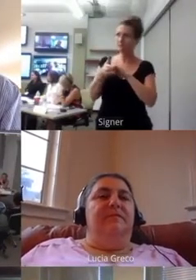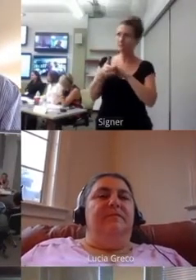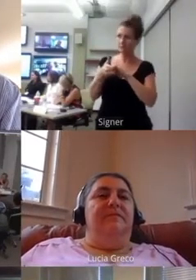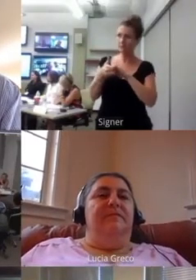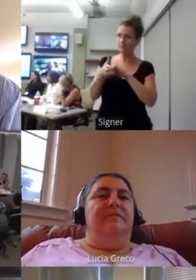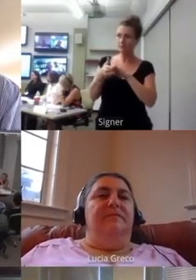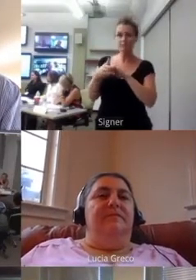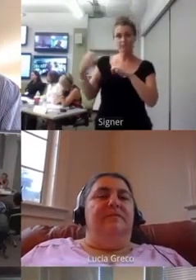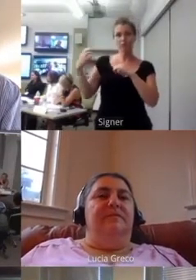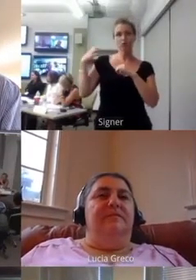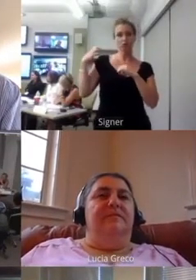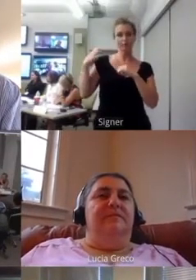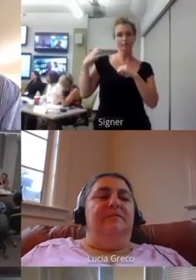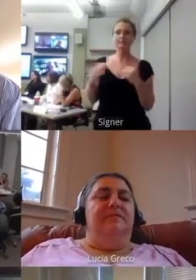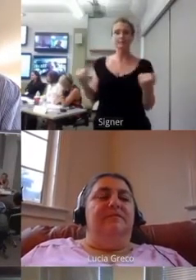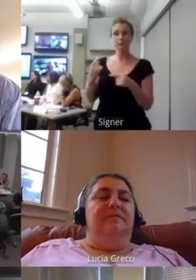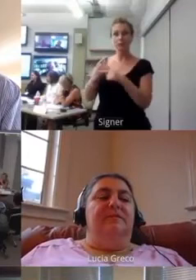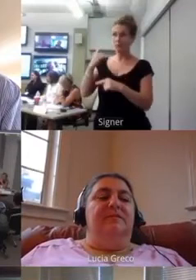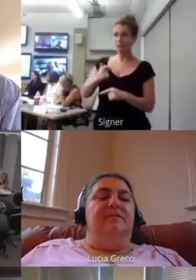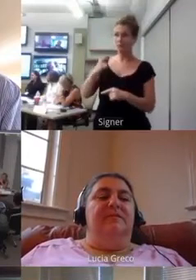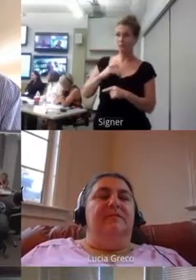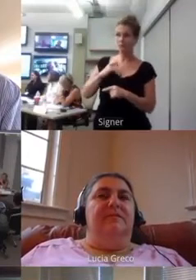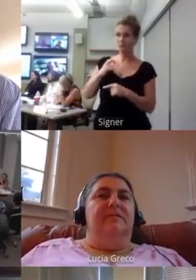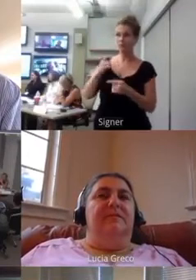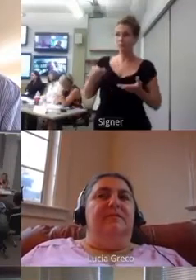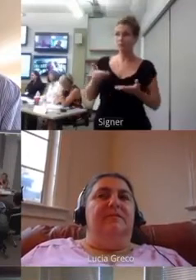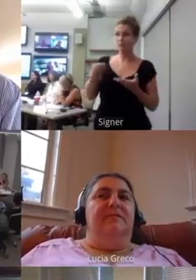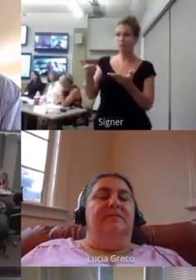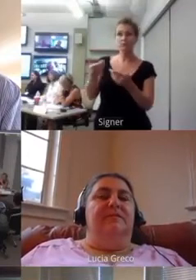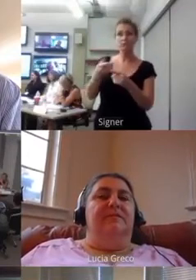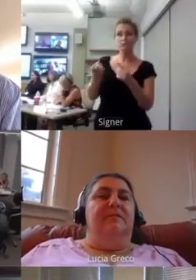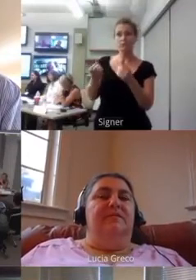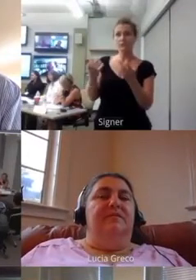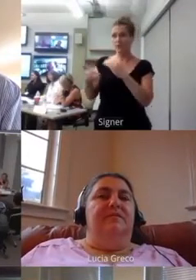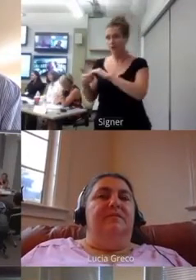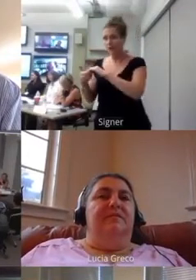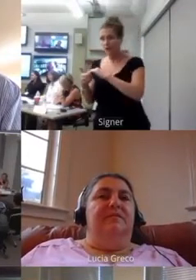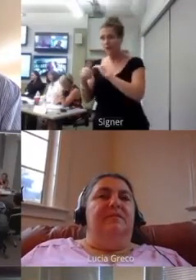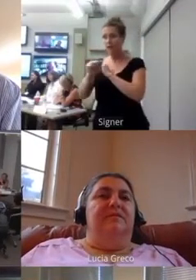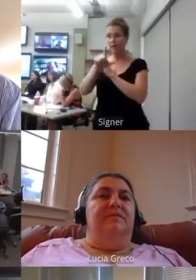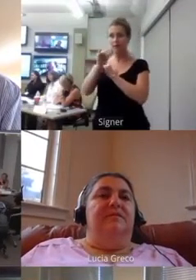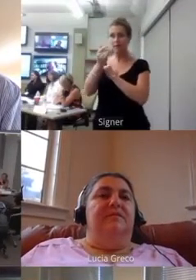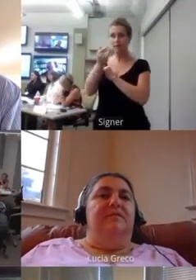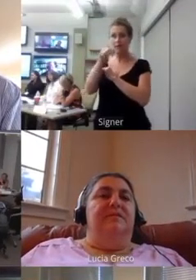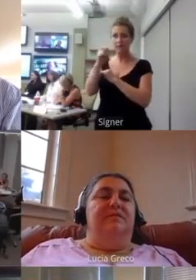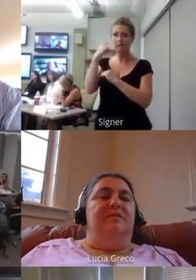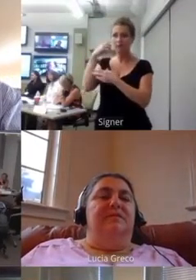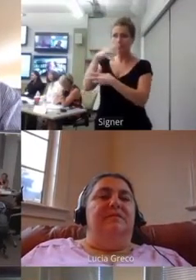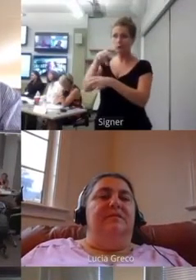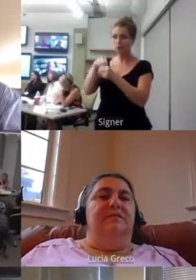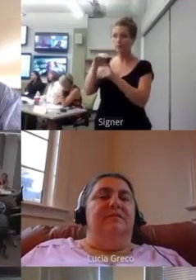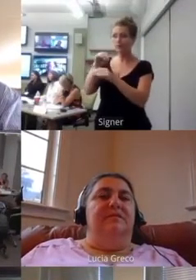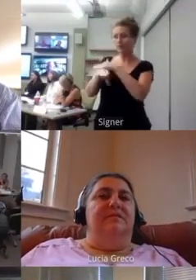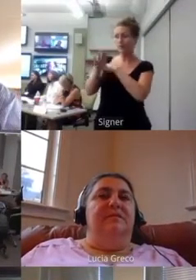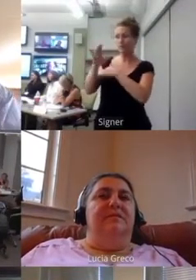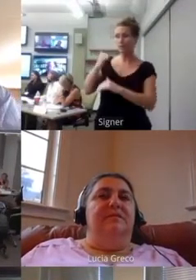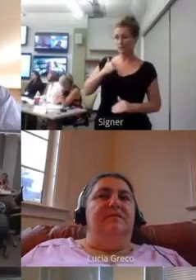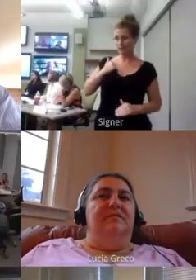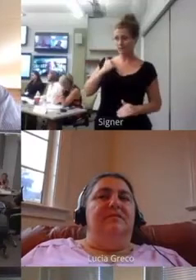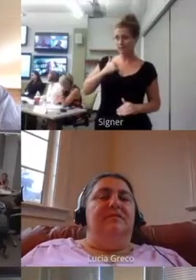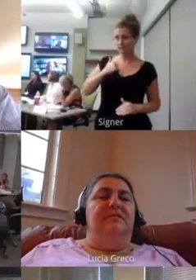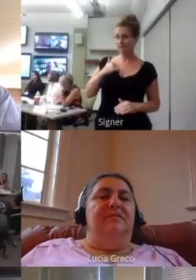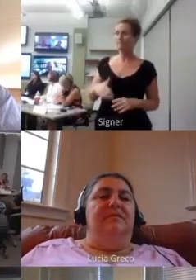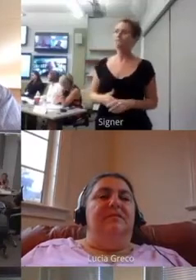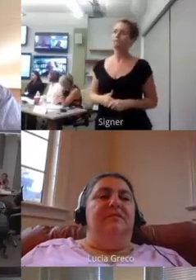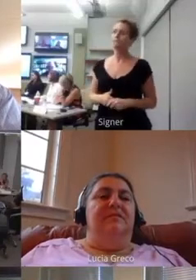conference is being brought to you by the Alliance for an Inclusive and Accessible Canada, a coalition of